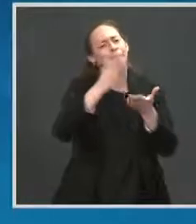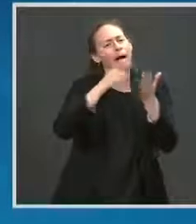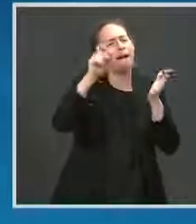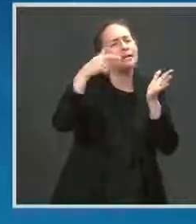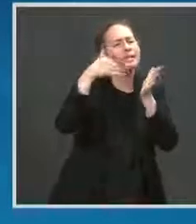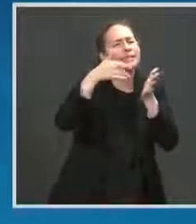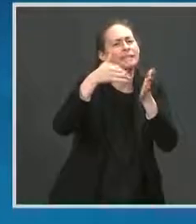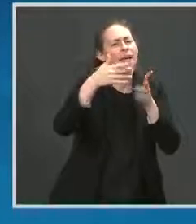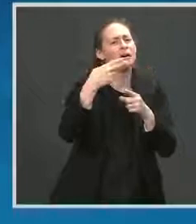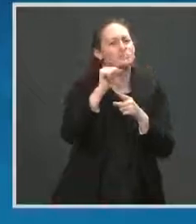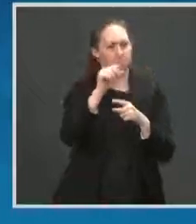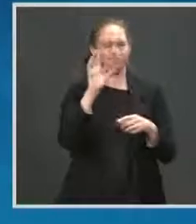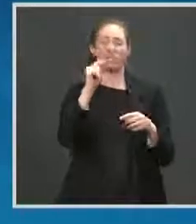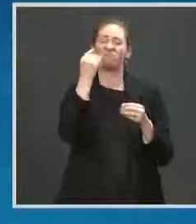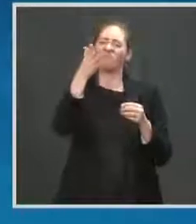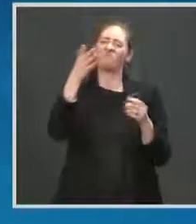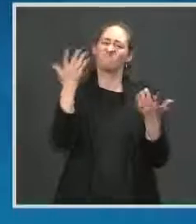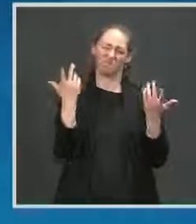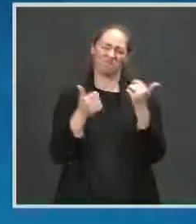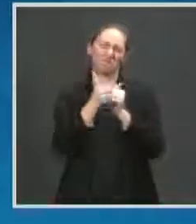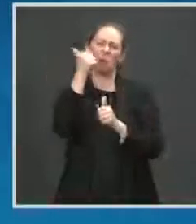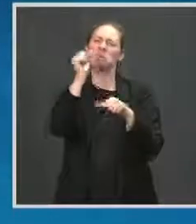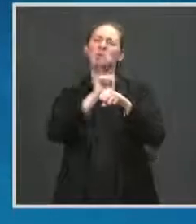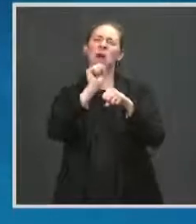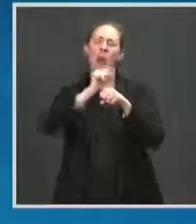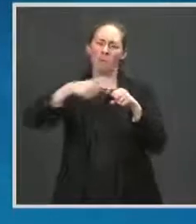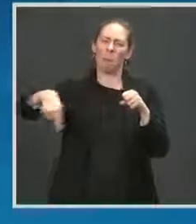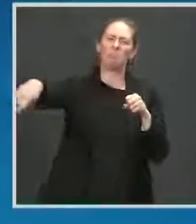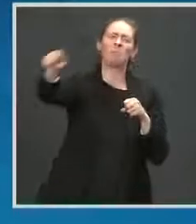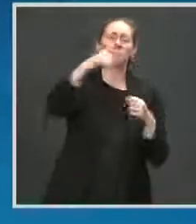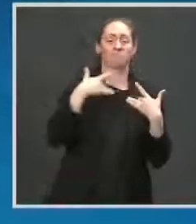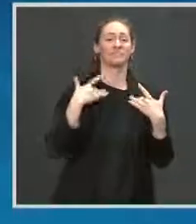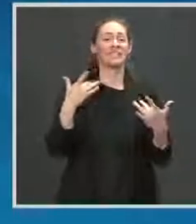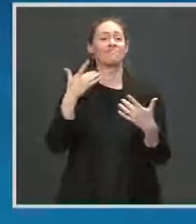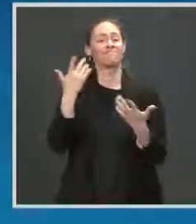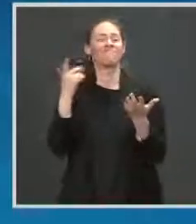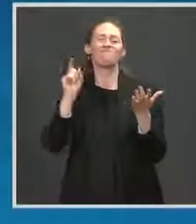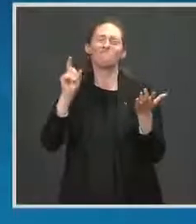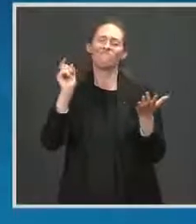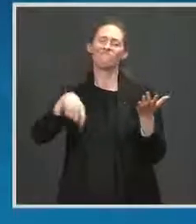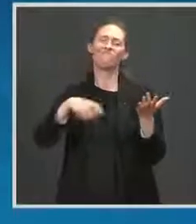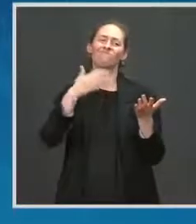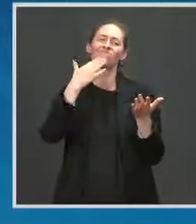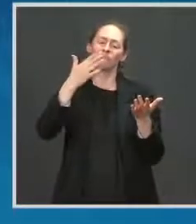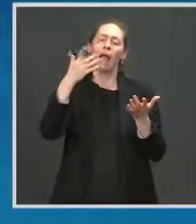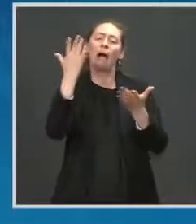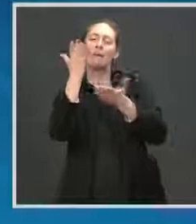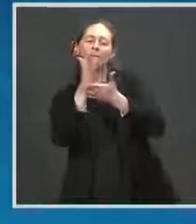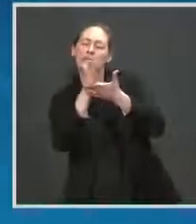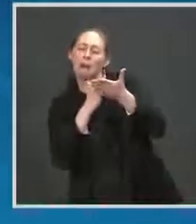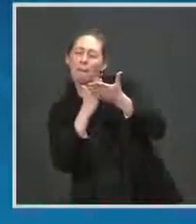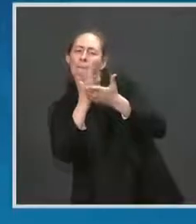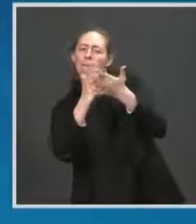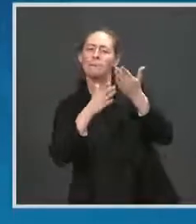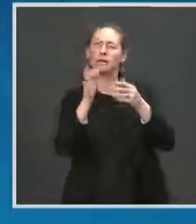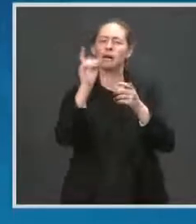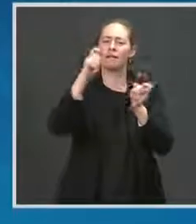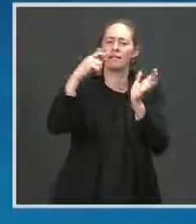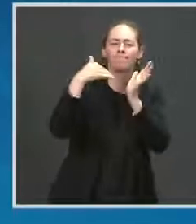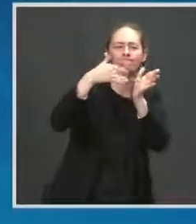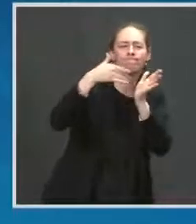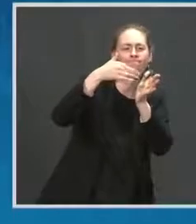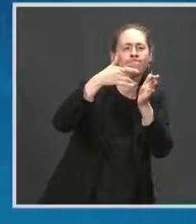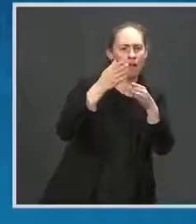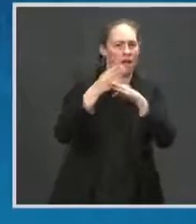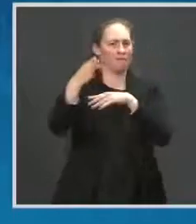almost every job that will be a good job will require some amount of education after